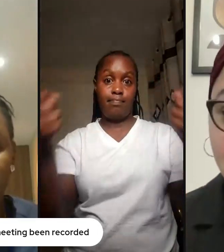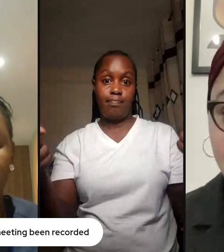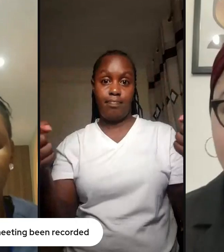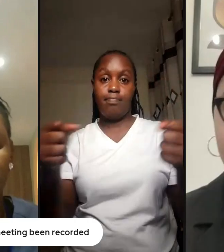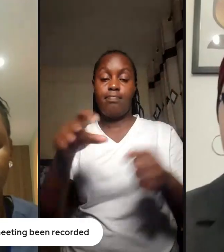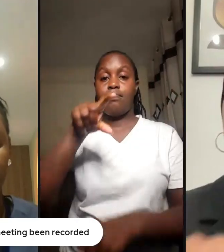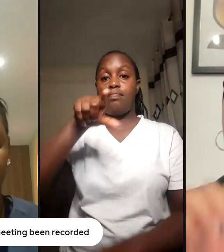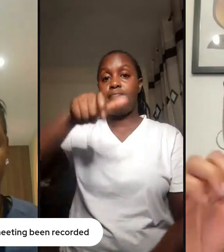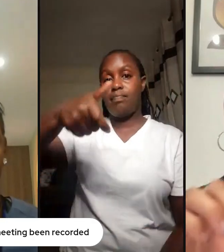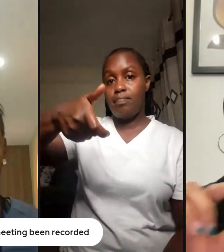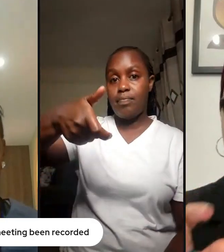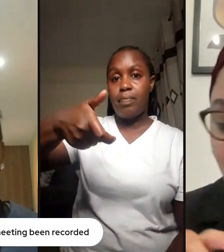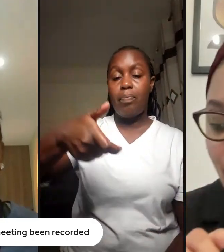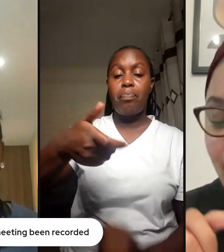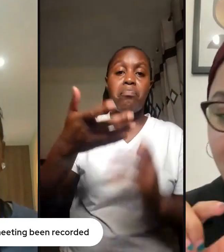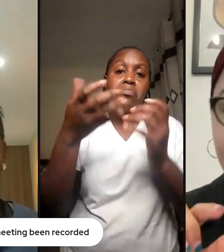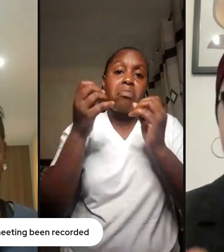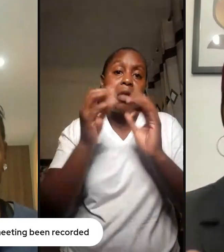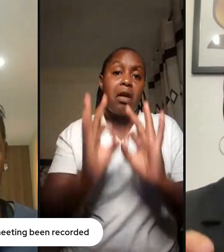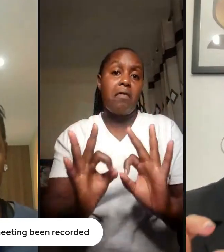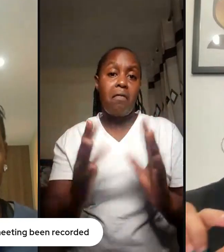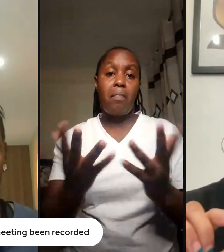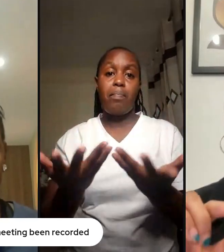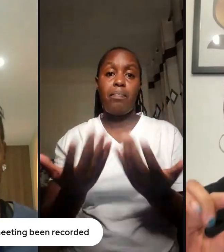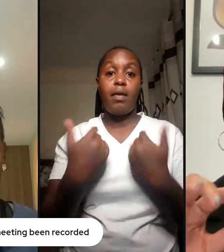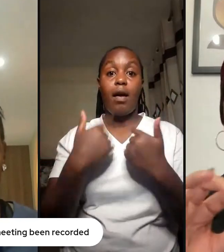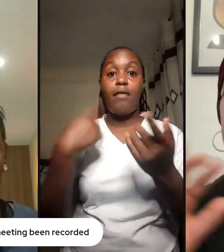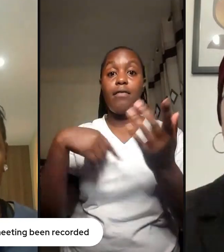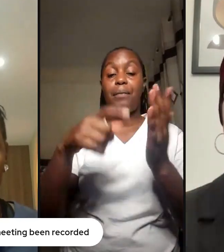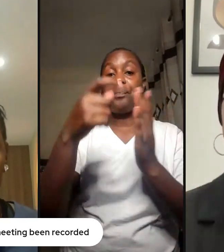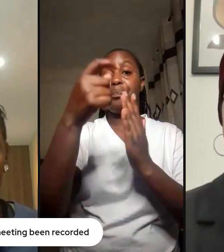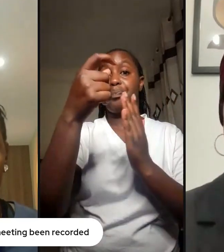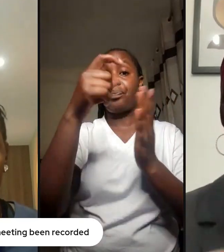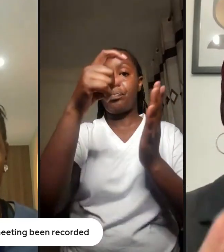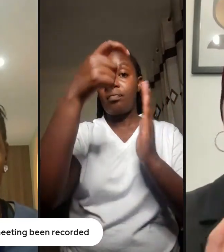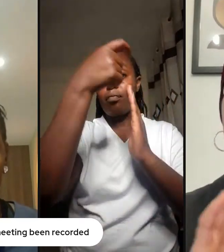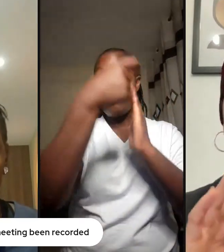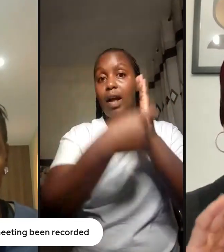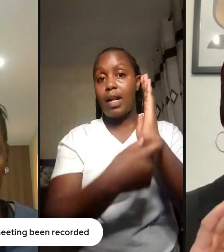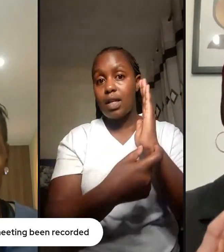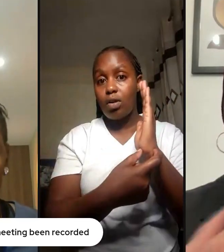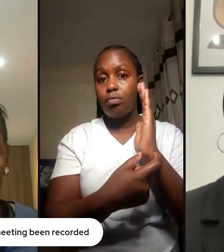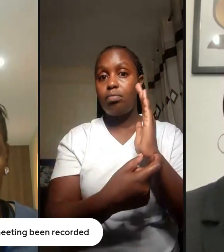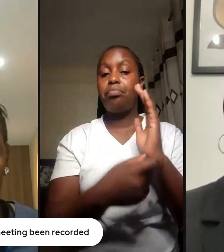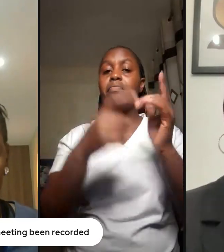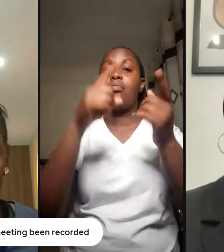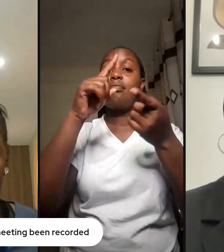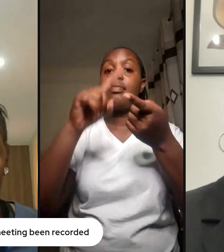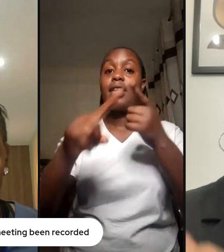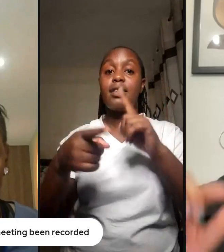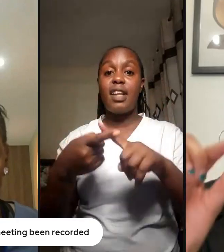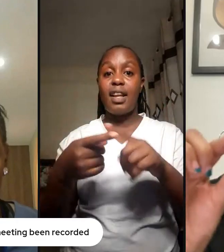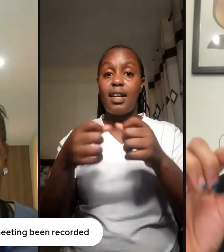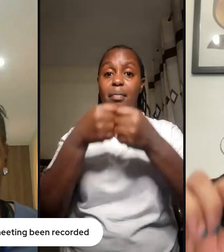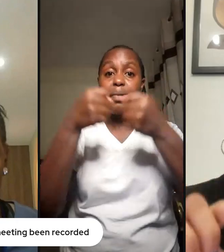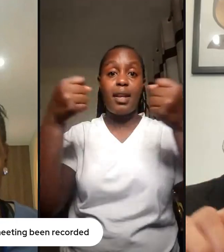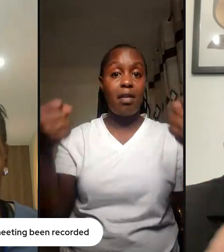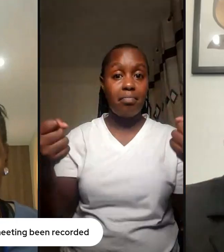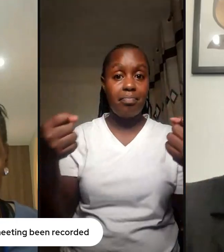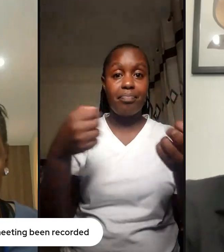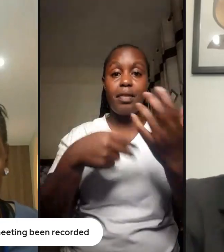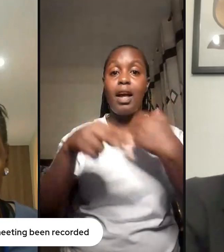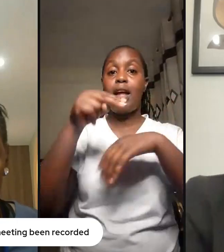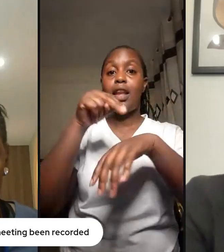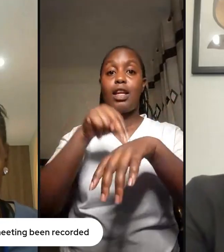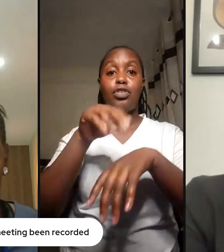or video, or if it has to be an article on the Standard Media, on Nation Africa, use